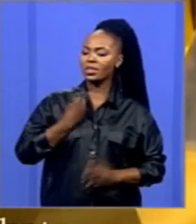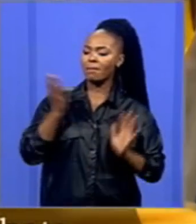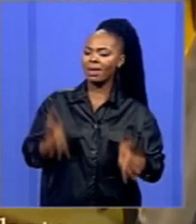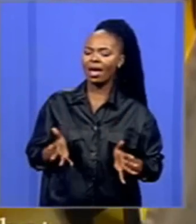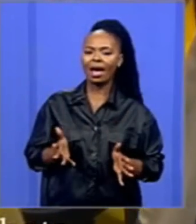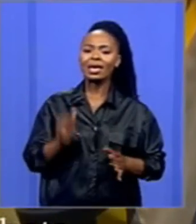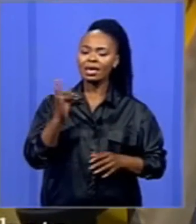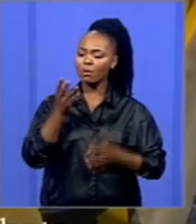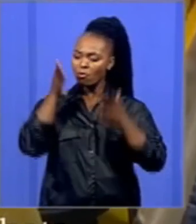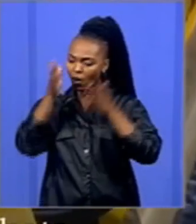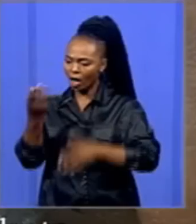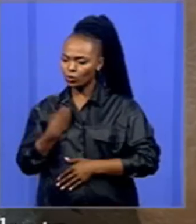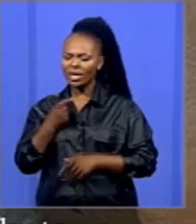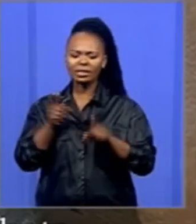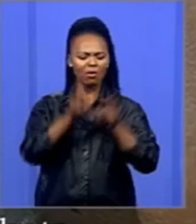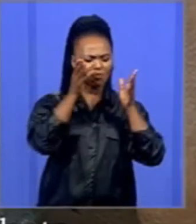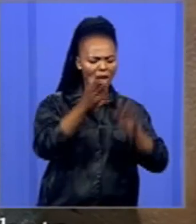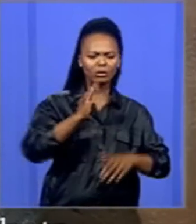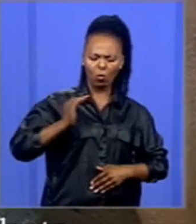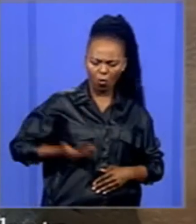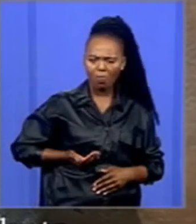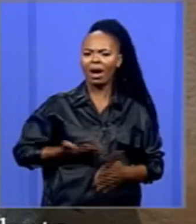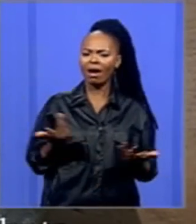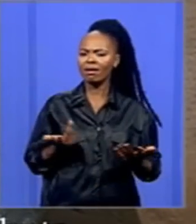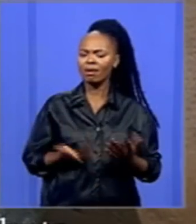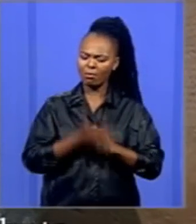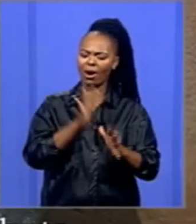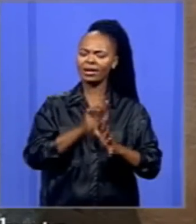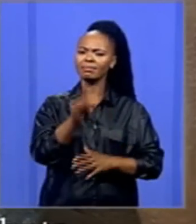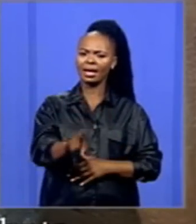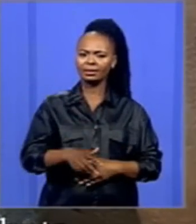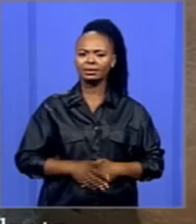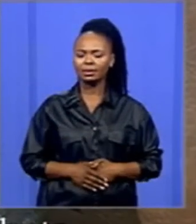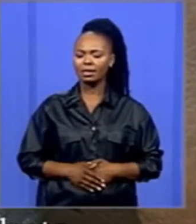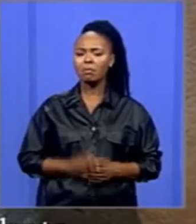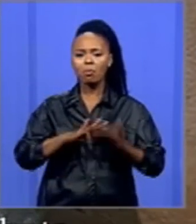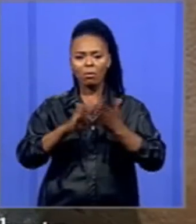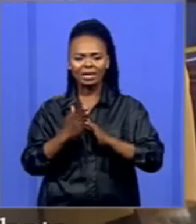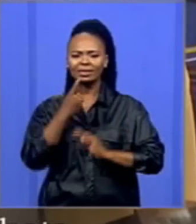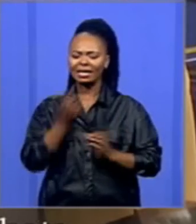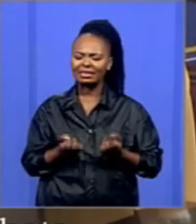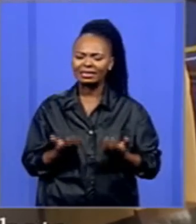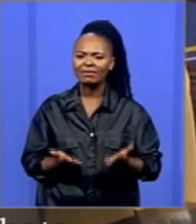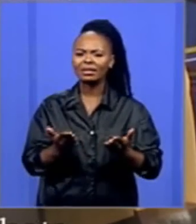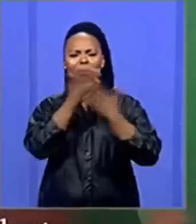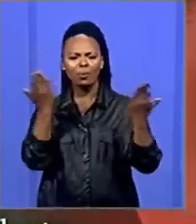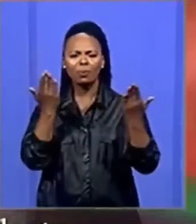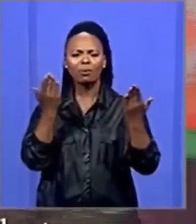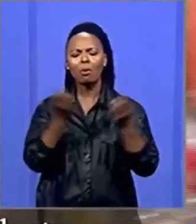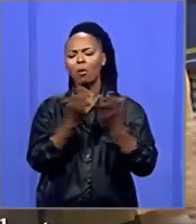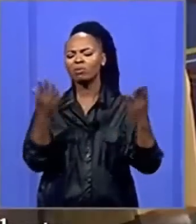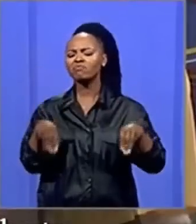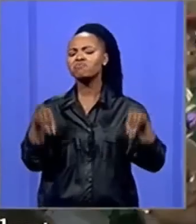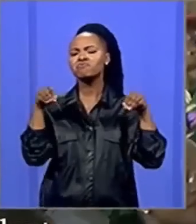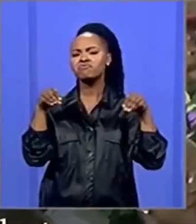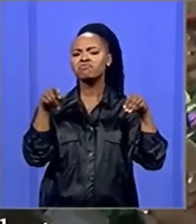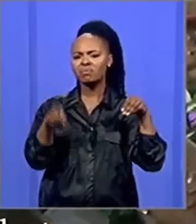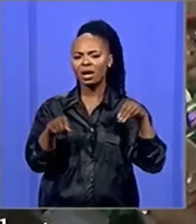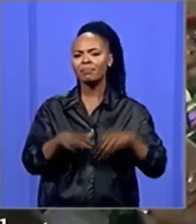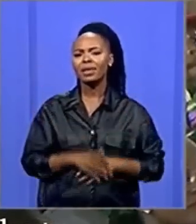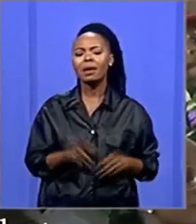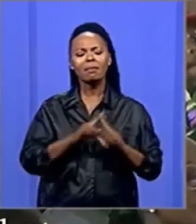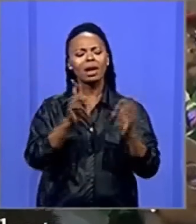sheba batjha ba nne ba shebele basadi. Baahi ba re ba hloka netefalletso ya theho ya menyetla ya mesebetsi nakong ena eo mmase o ntseng ho lotha